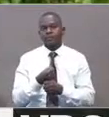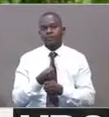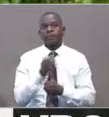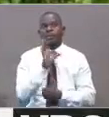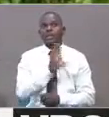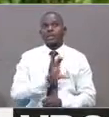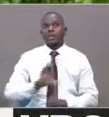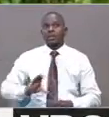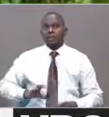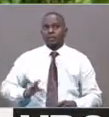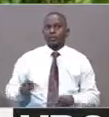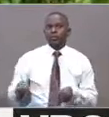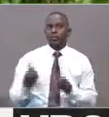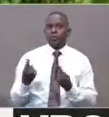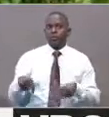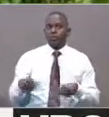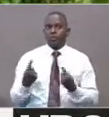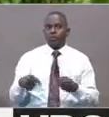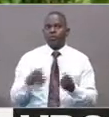Christians were fighting one another here,